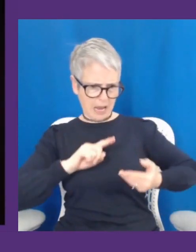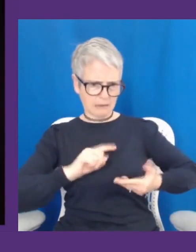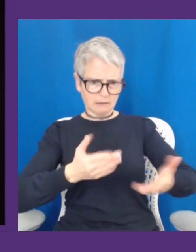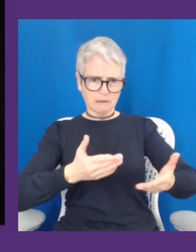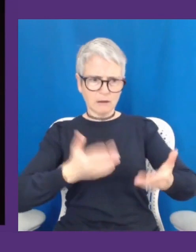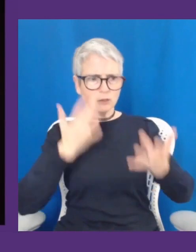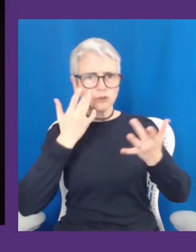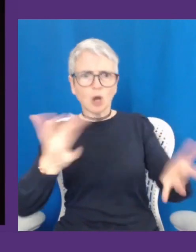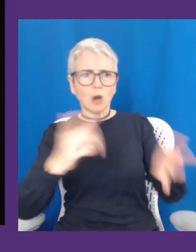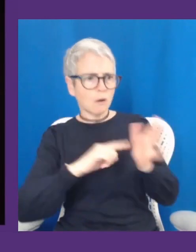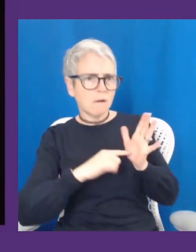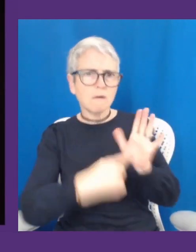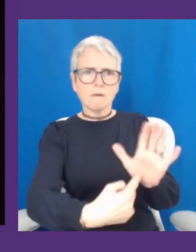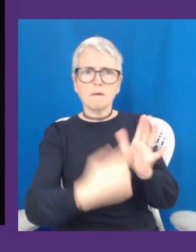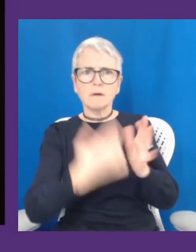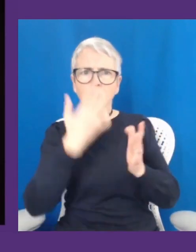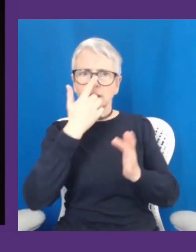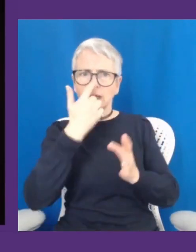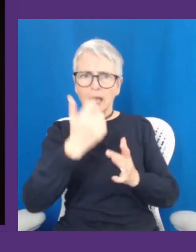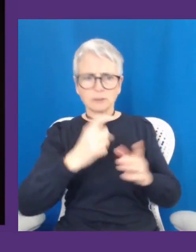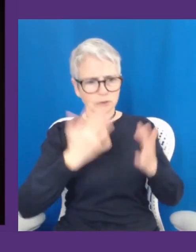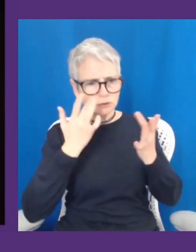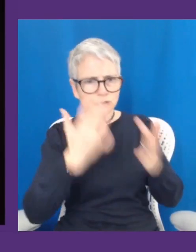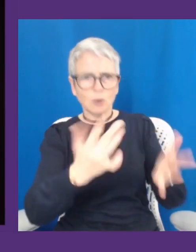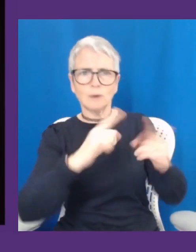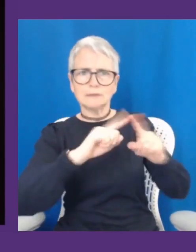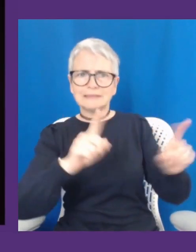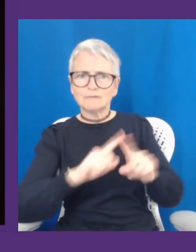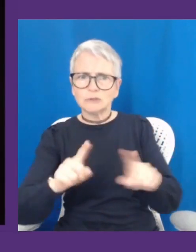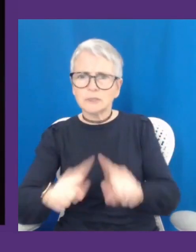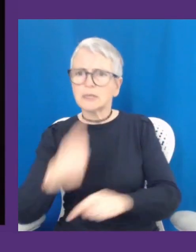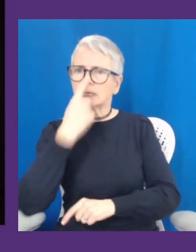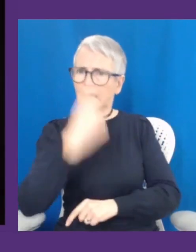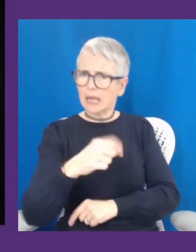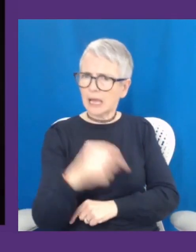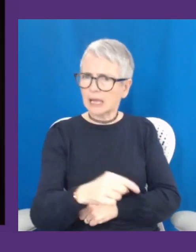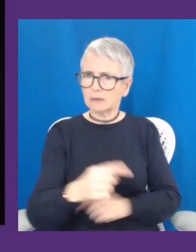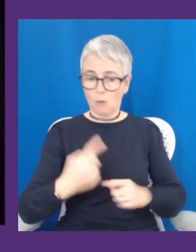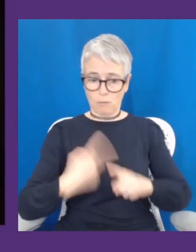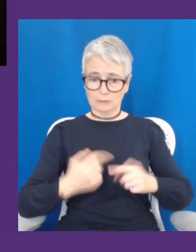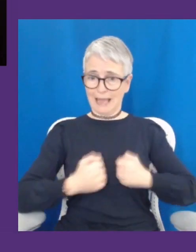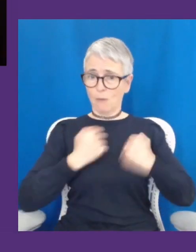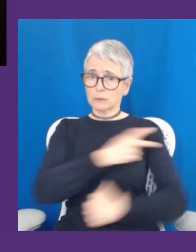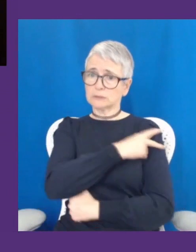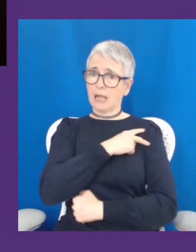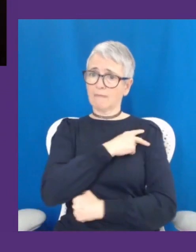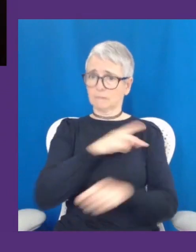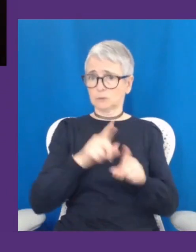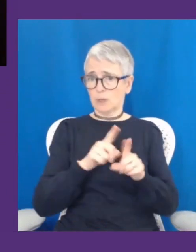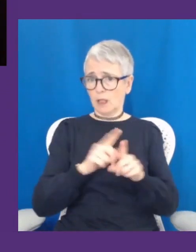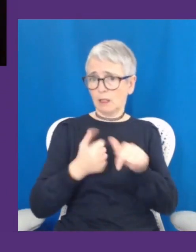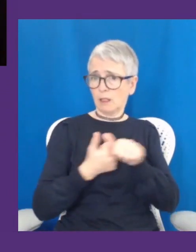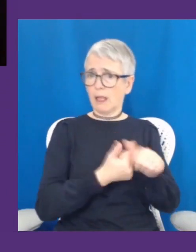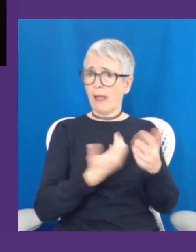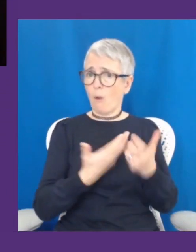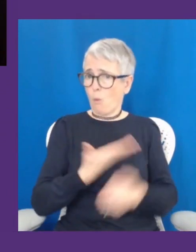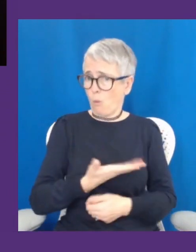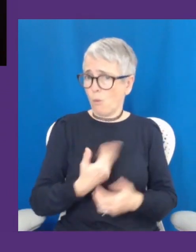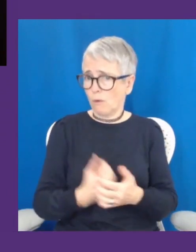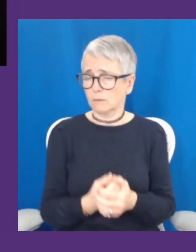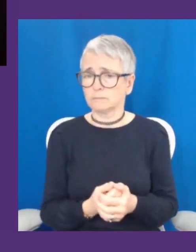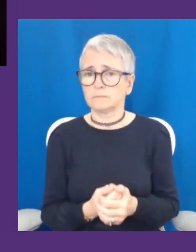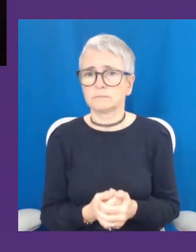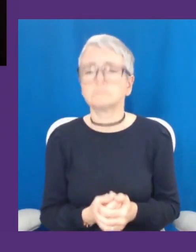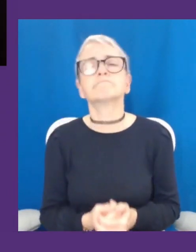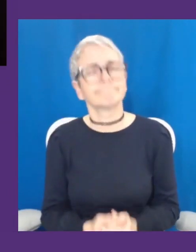people across the UK. And of course, it's also about our own workforce and what we do for colleagues there. I think that's it's great you